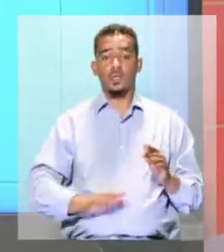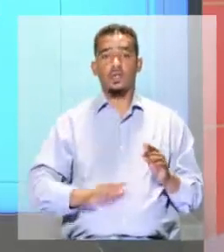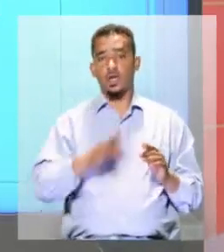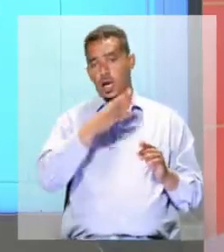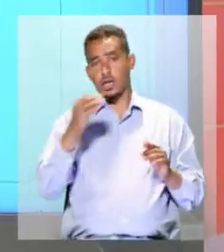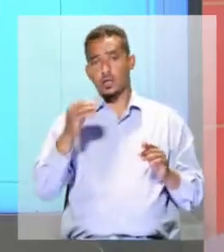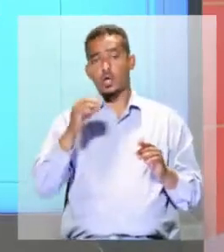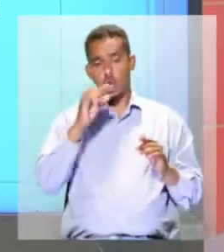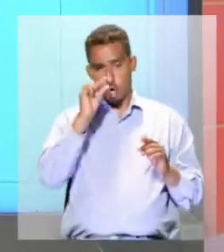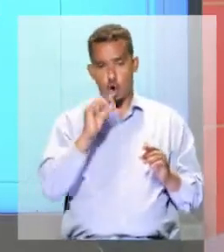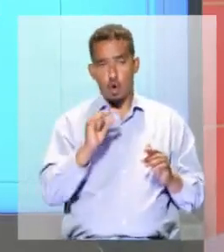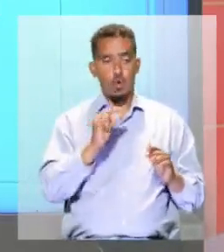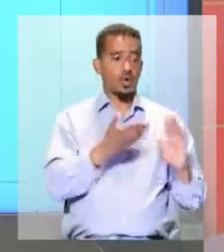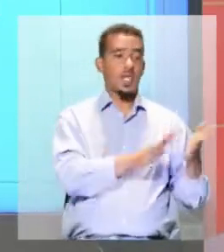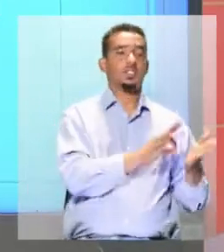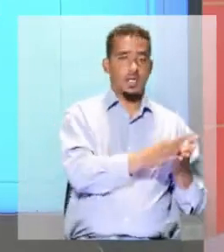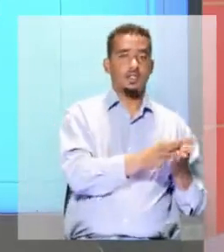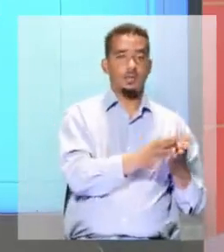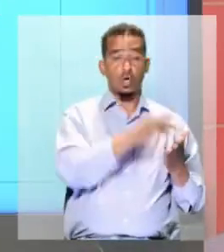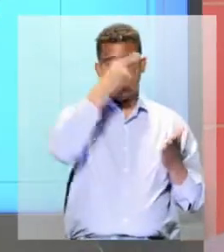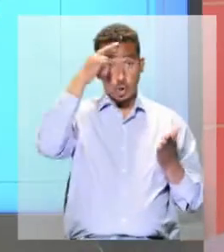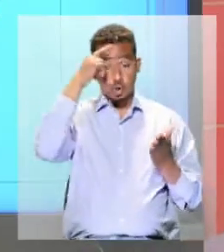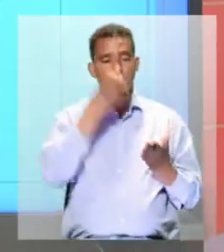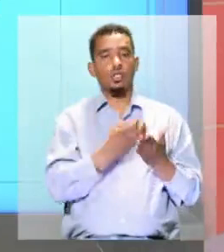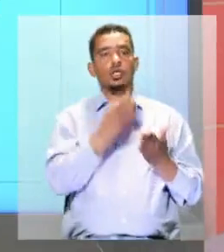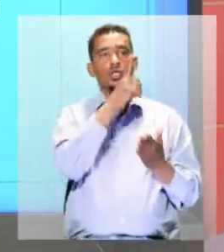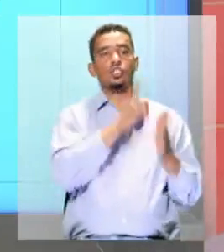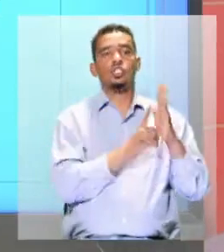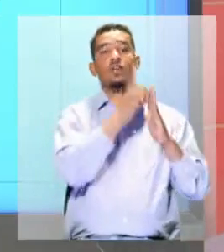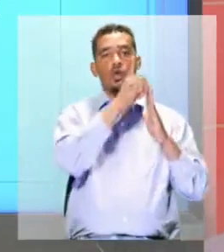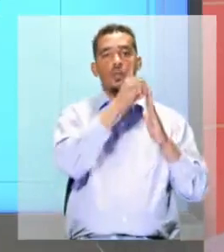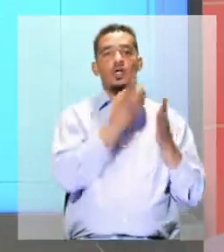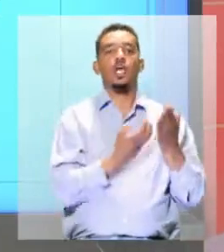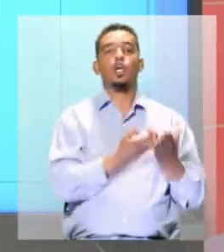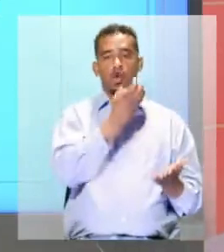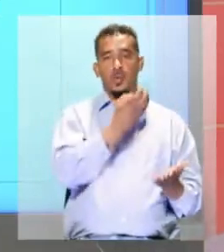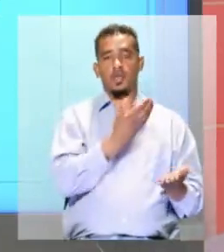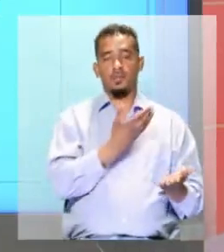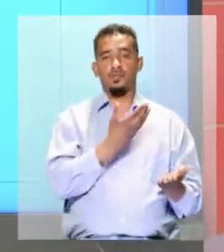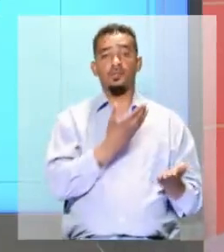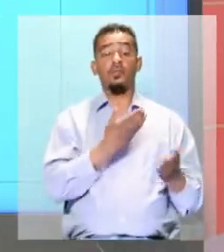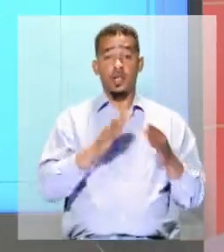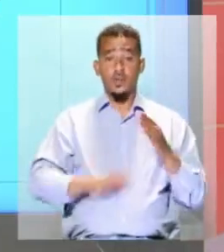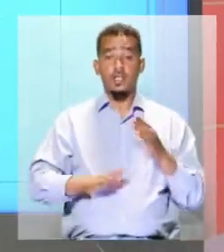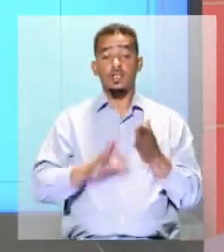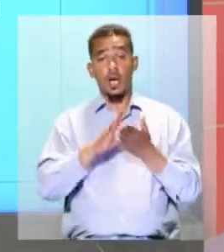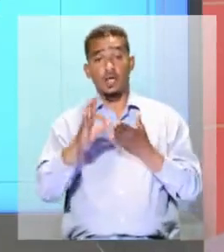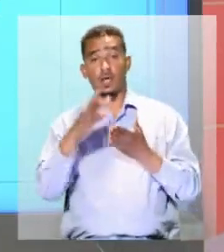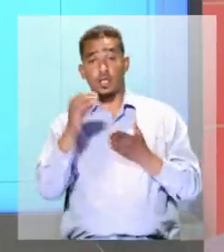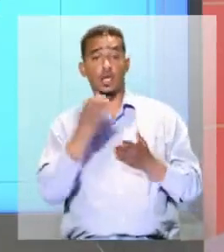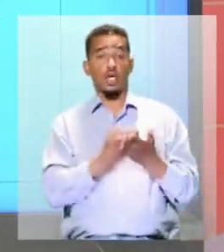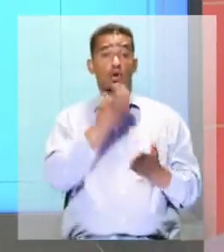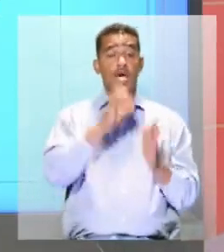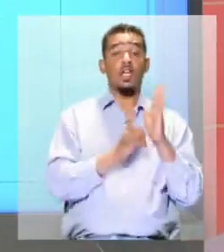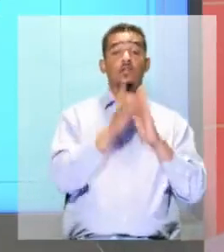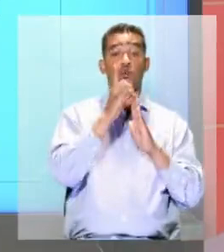has low days rate because it has well developed economically. So fertility rate and economical